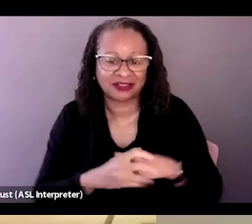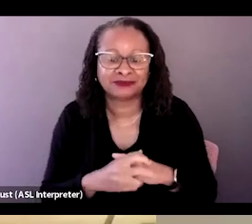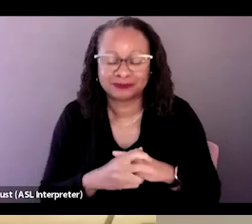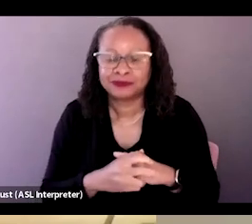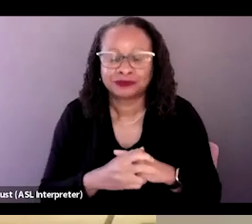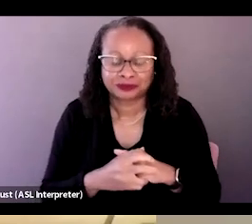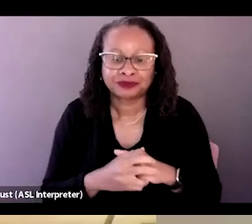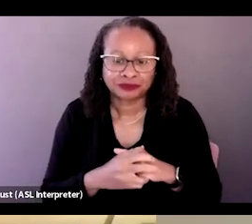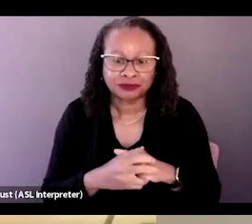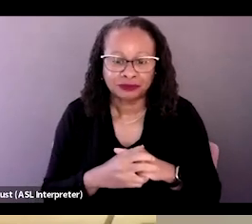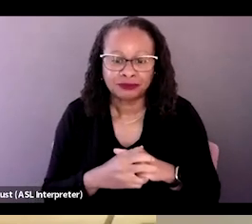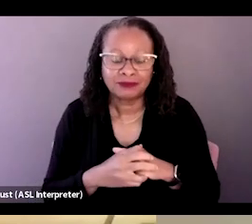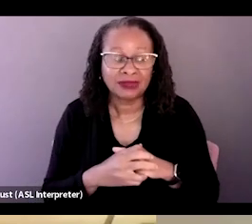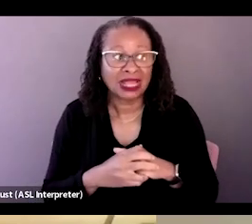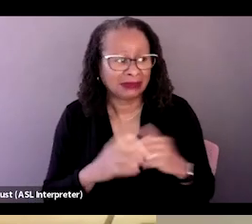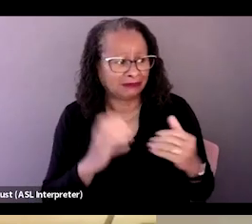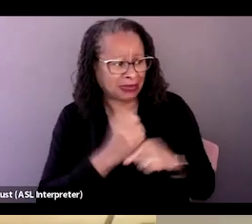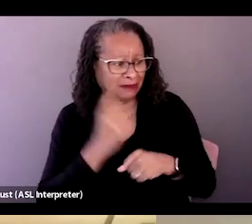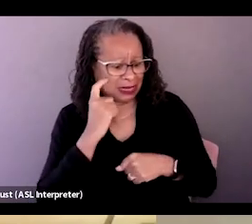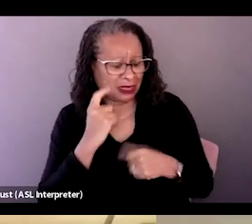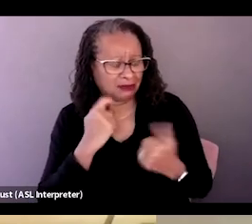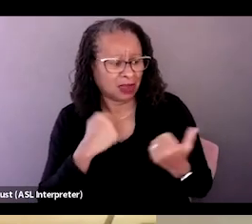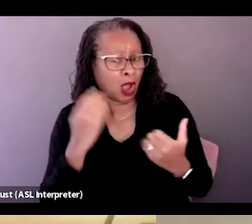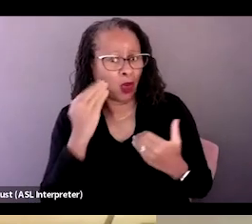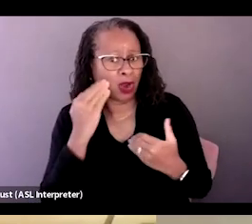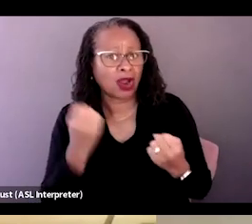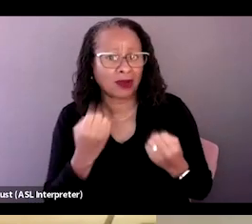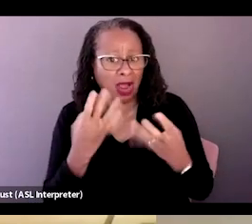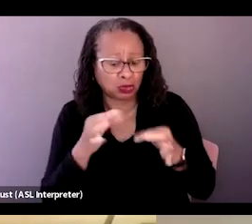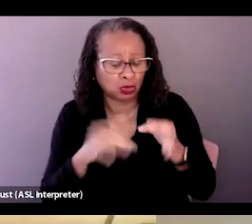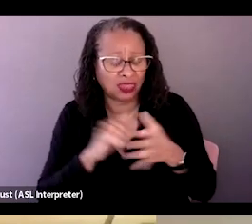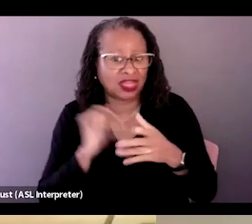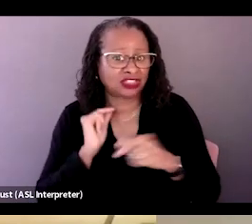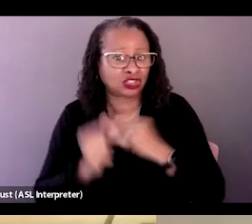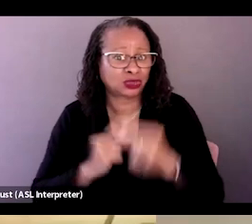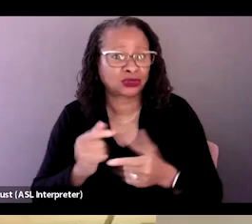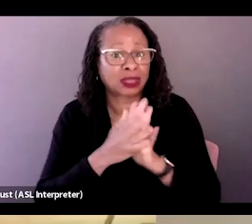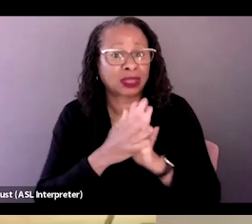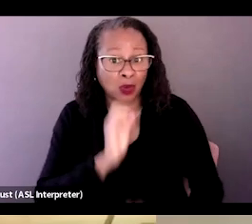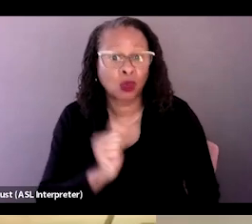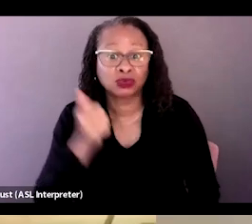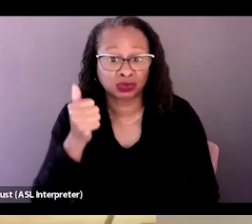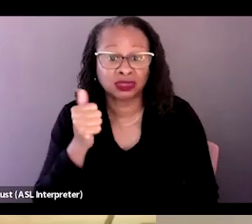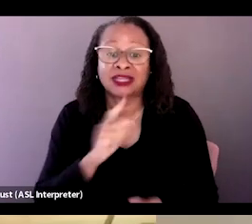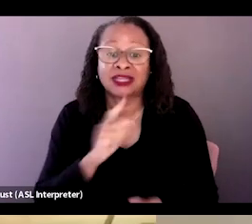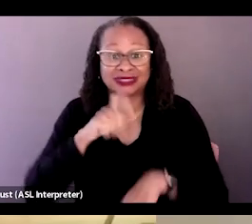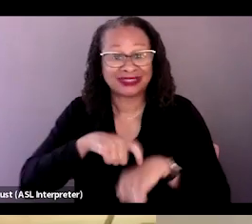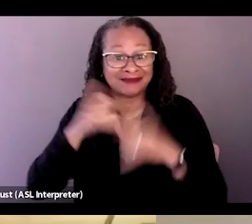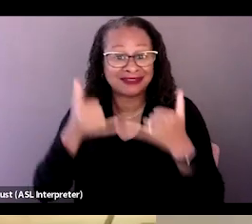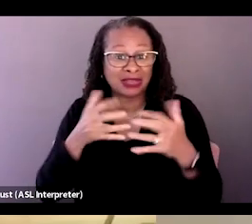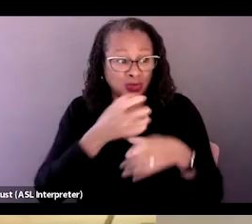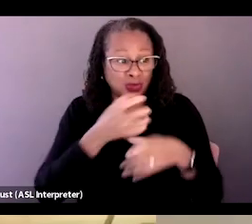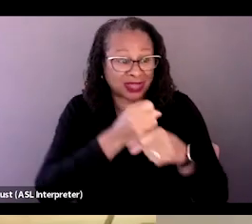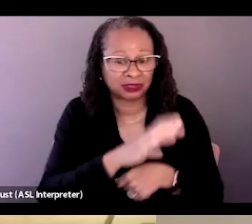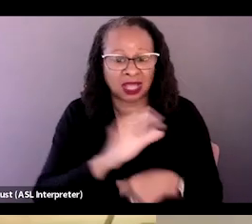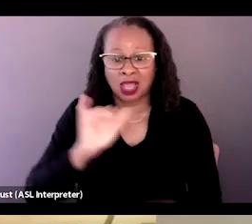that generation was going to go, and it was really the time to catch them. And Jolene, actually knew